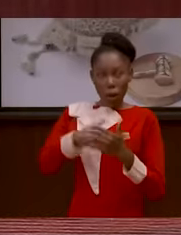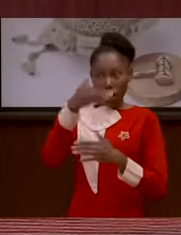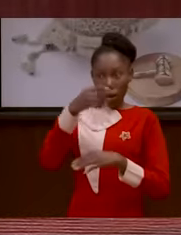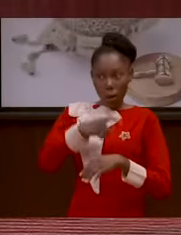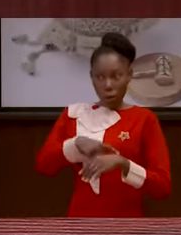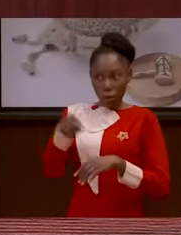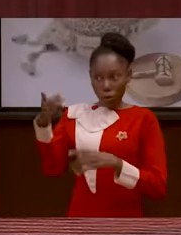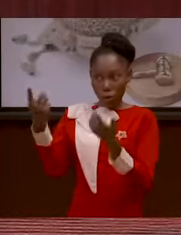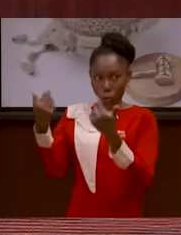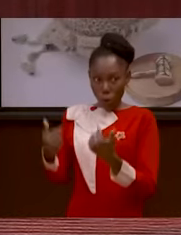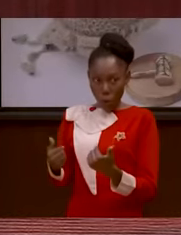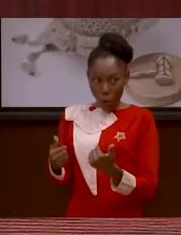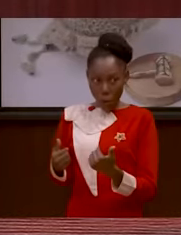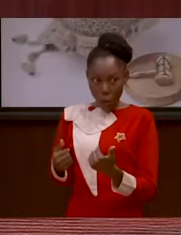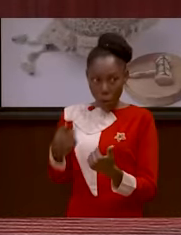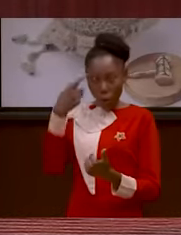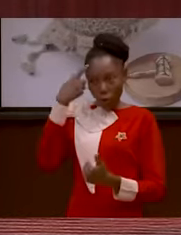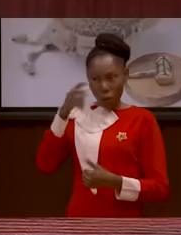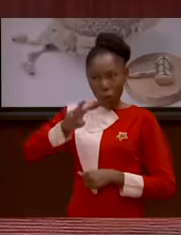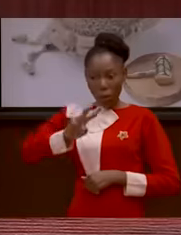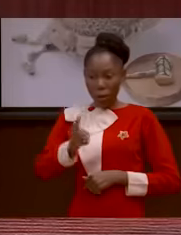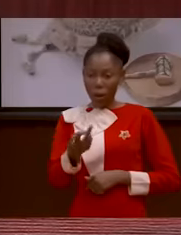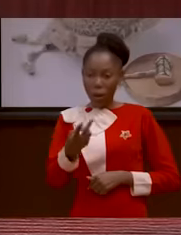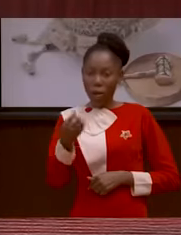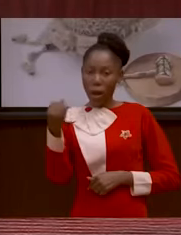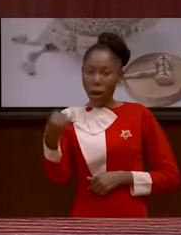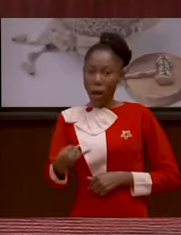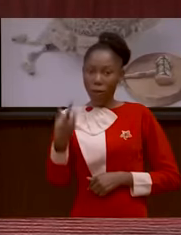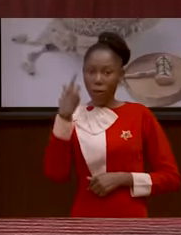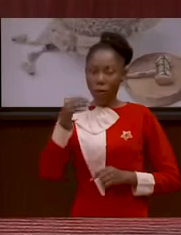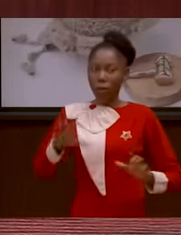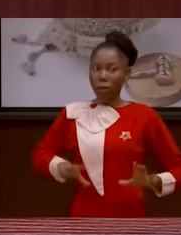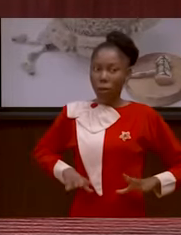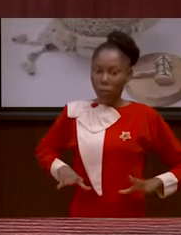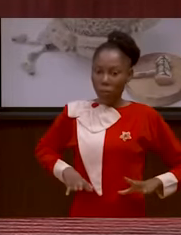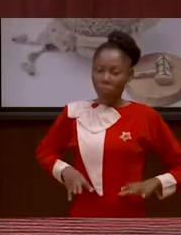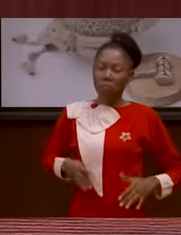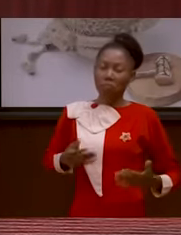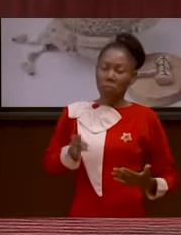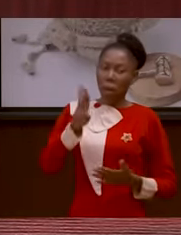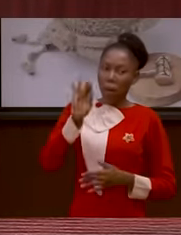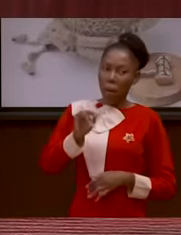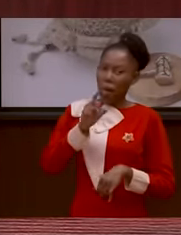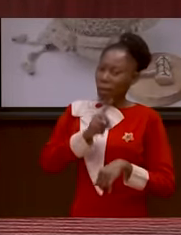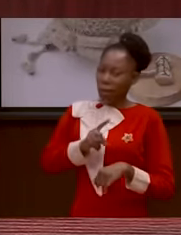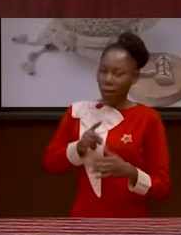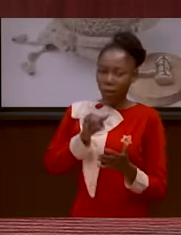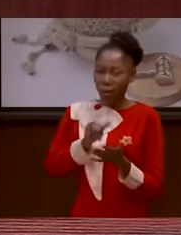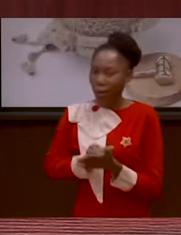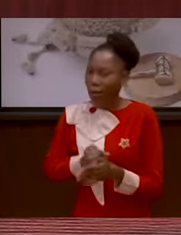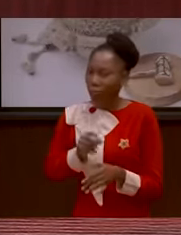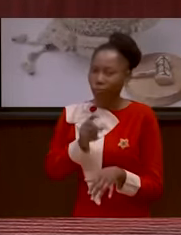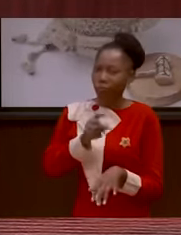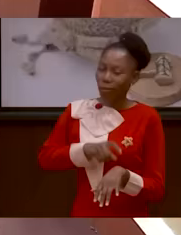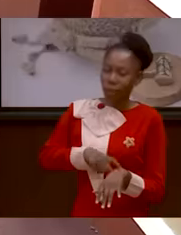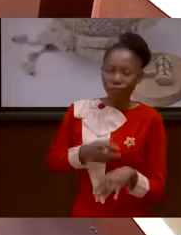for them, yes, for the second half of the holiday, the three of them, it's very easy for